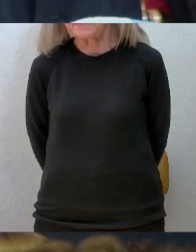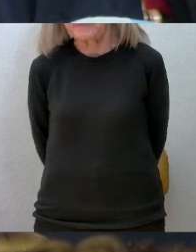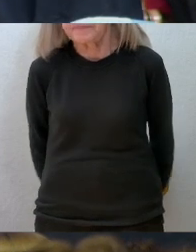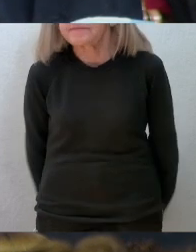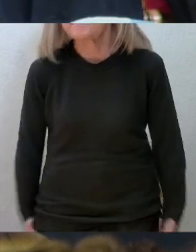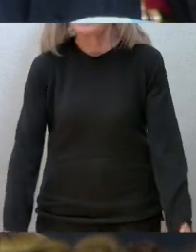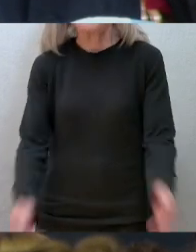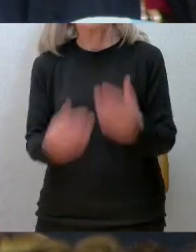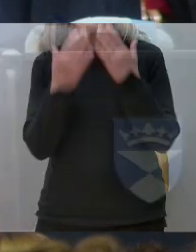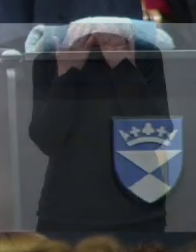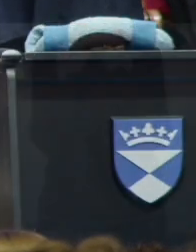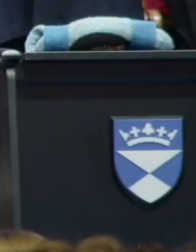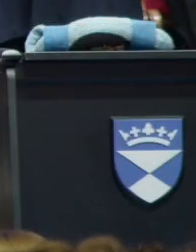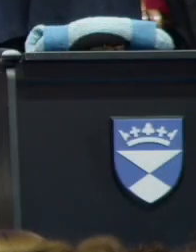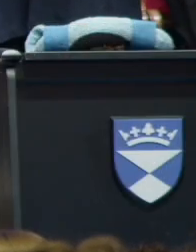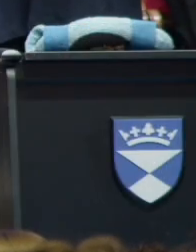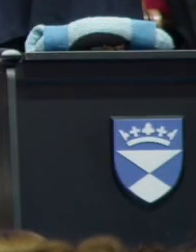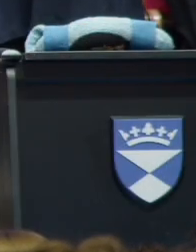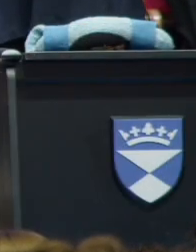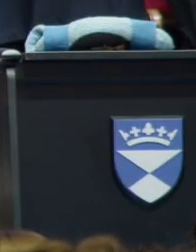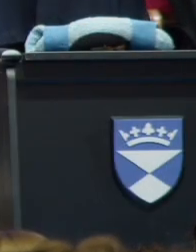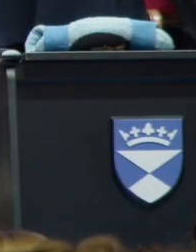Let us give thanks, each in our own way.